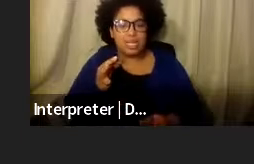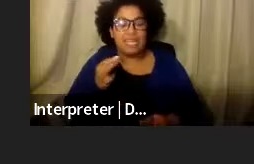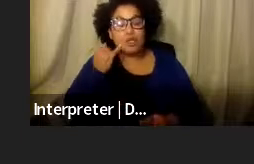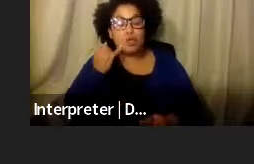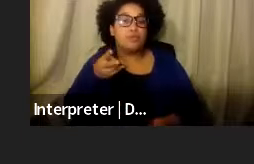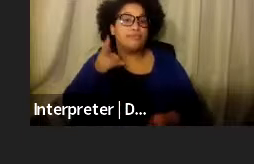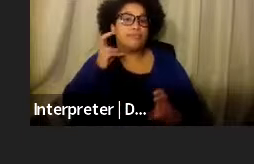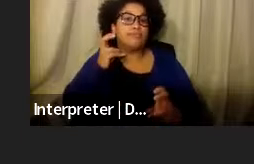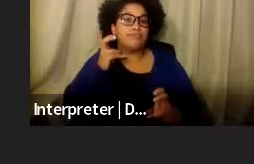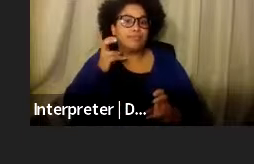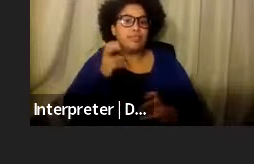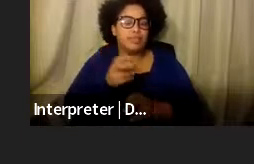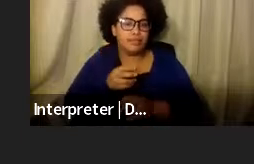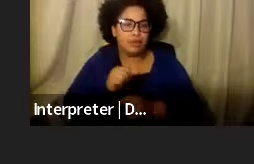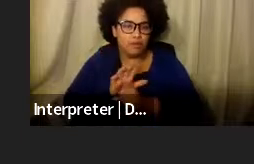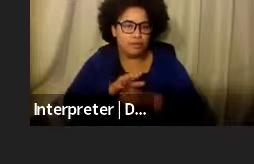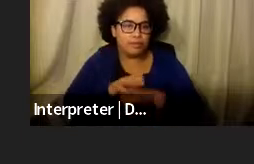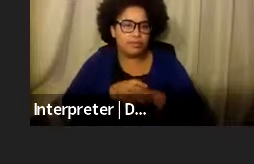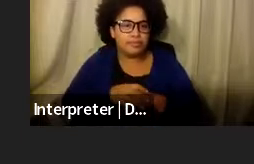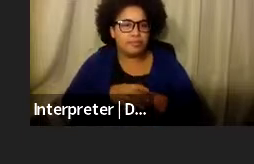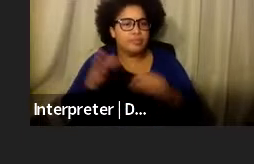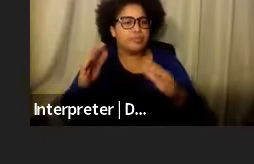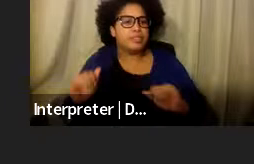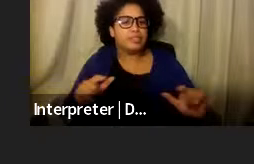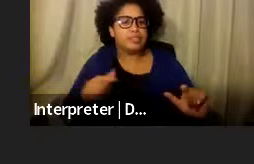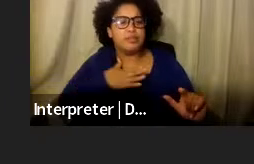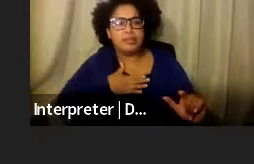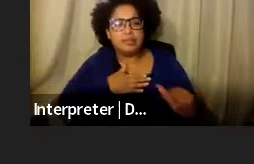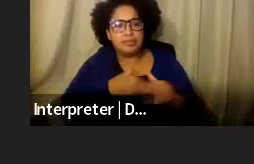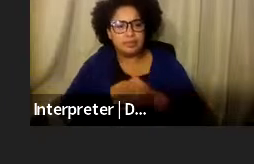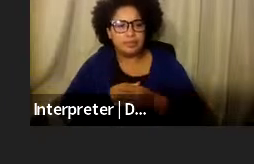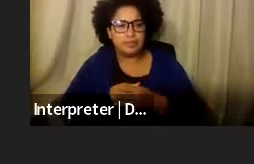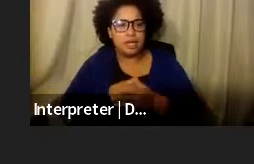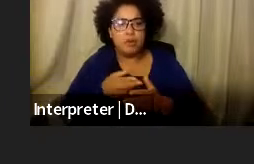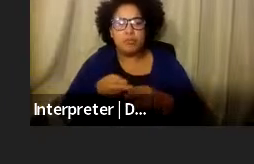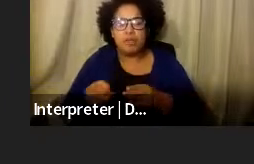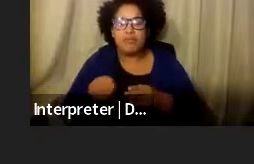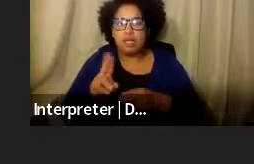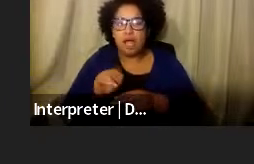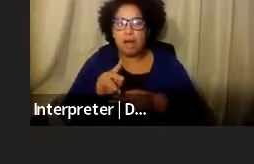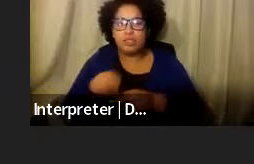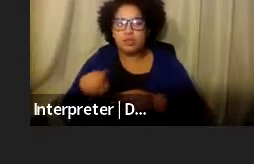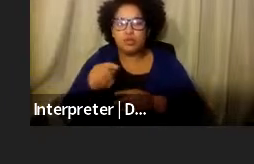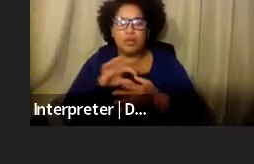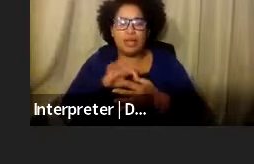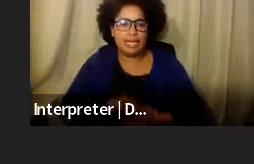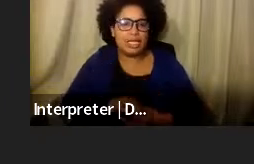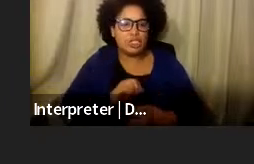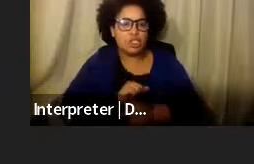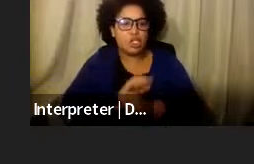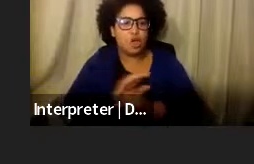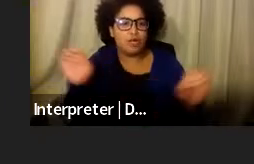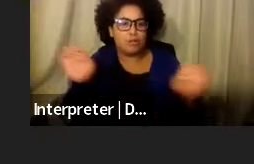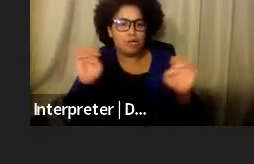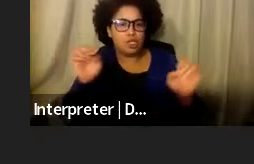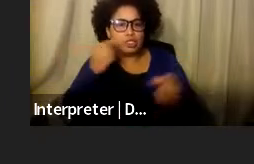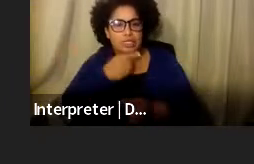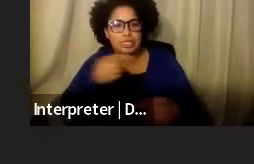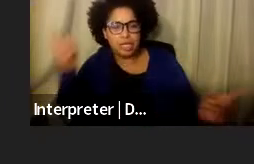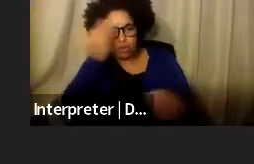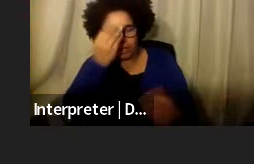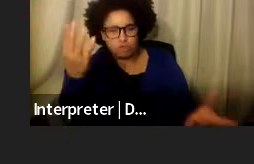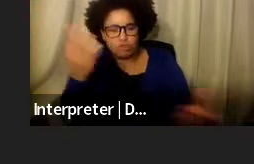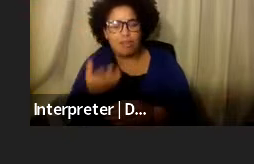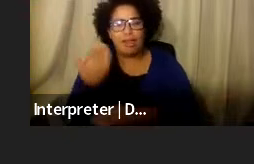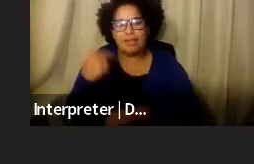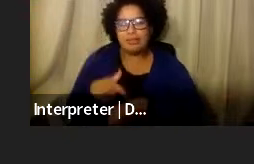please. I wanted to briefly update this group on where we are with COVID emergency declarations. We touched on this